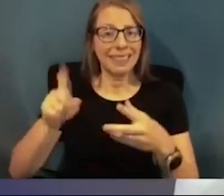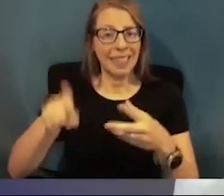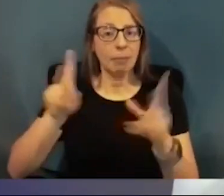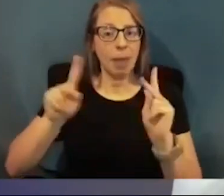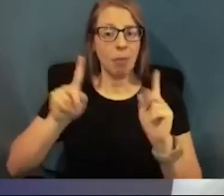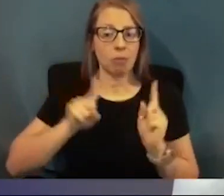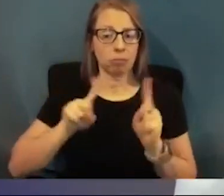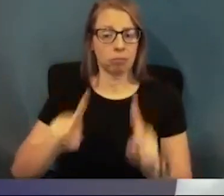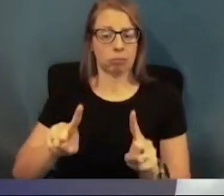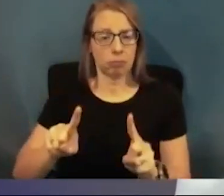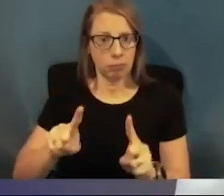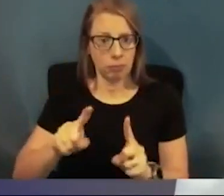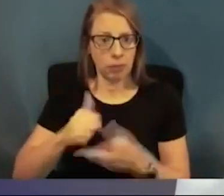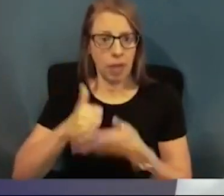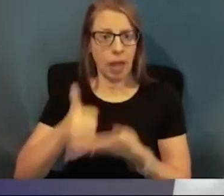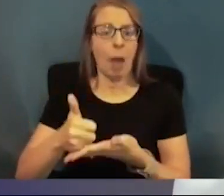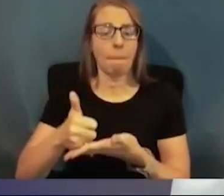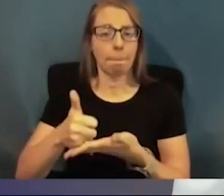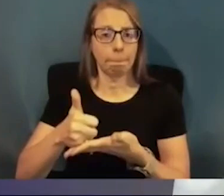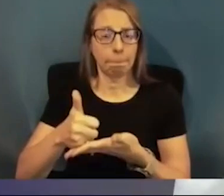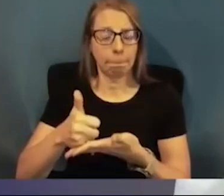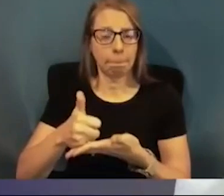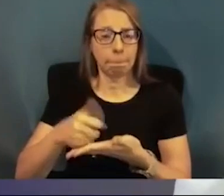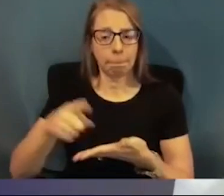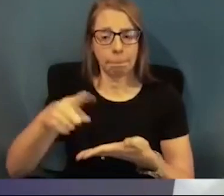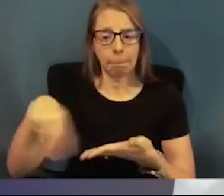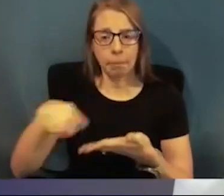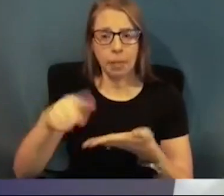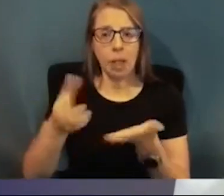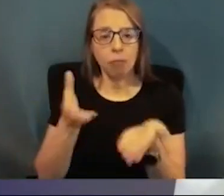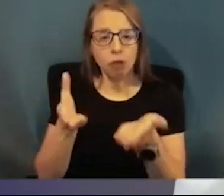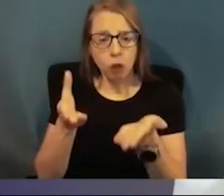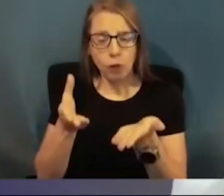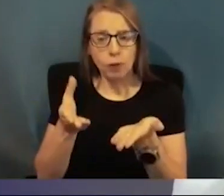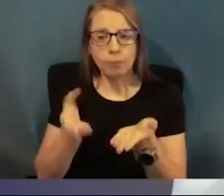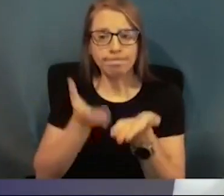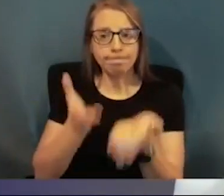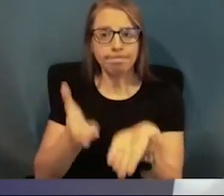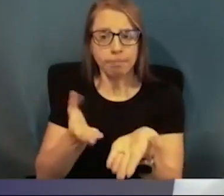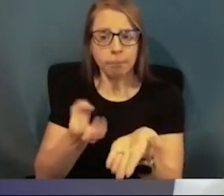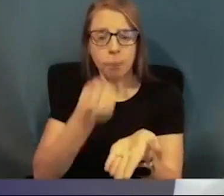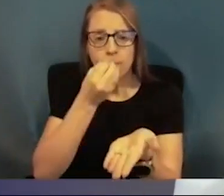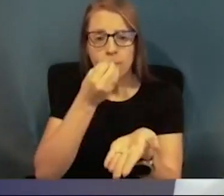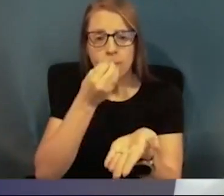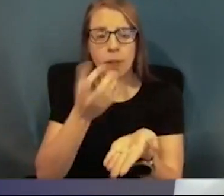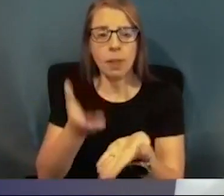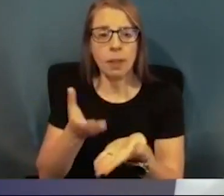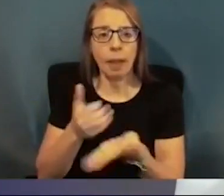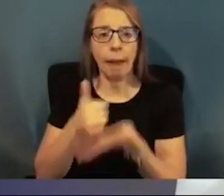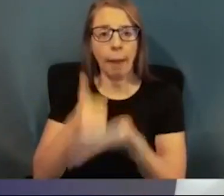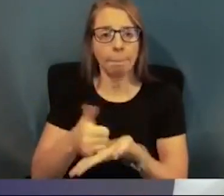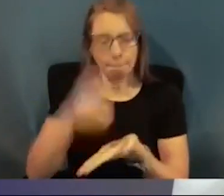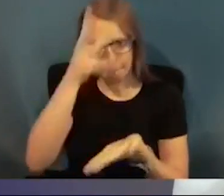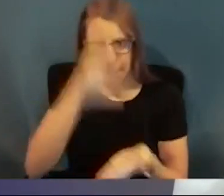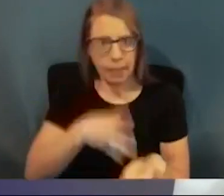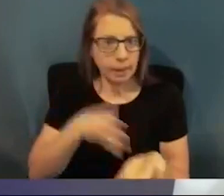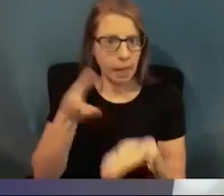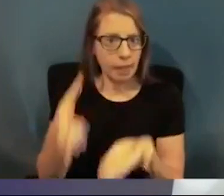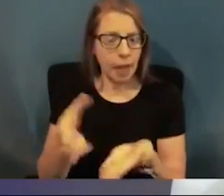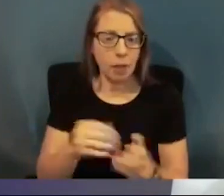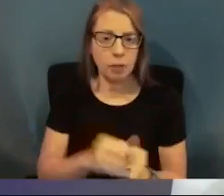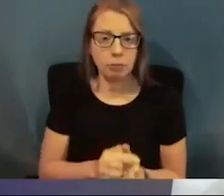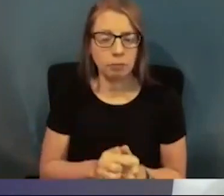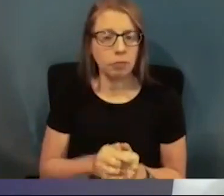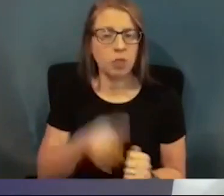and help help serve the meals and help the men. So you don't even have to be a